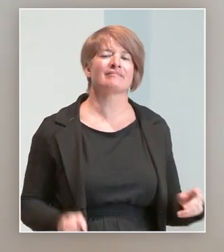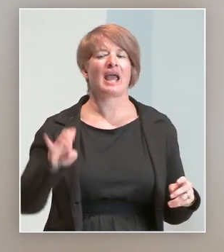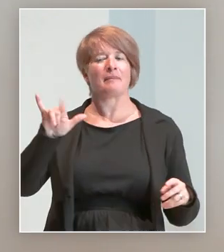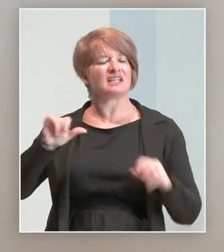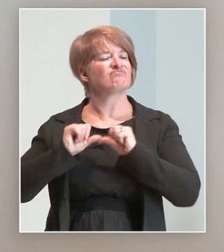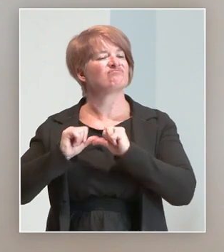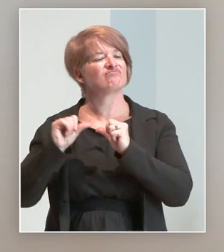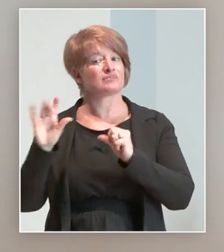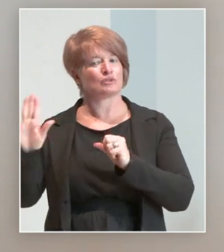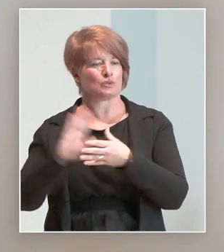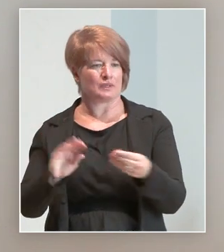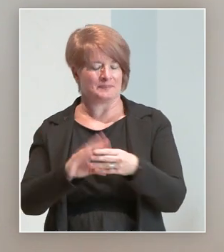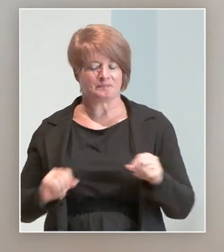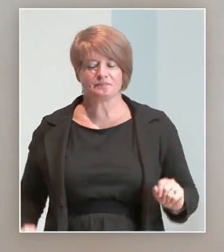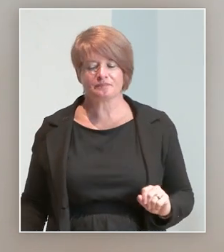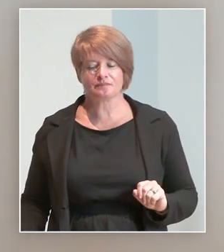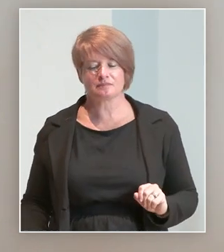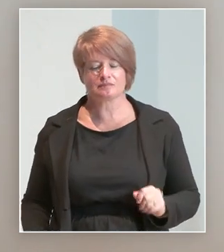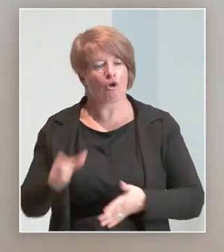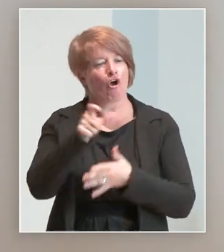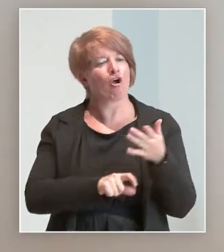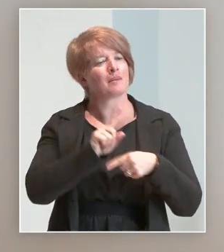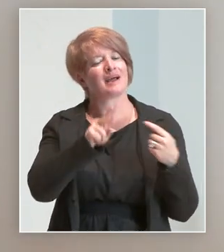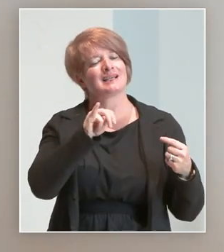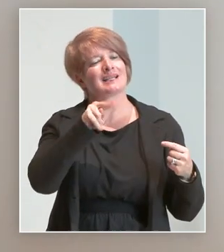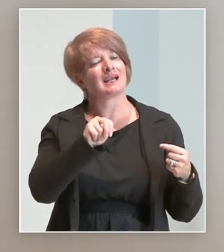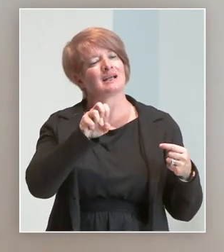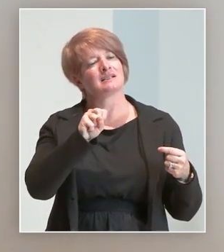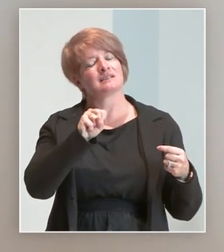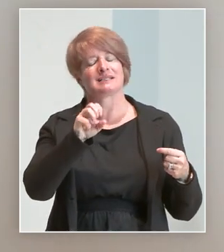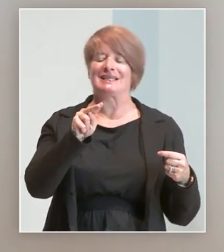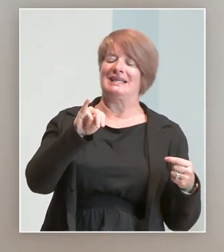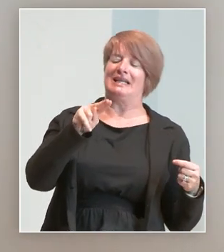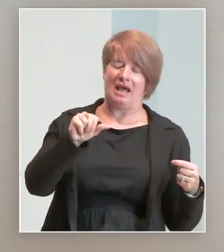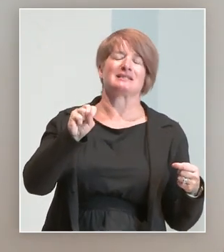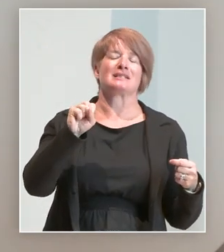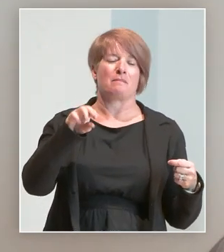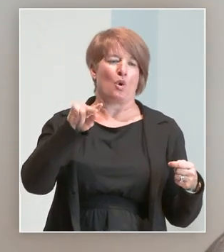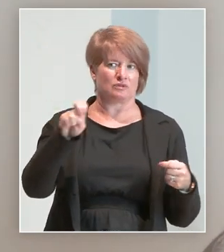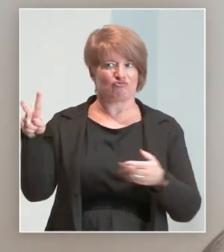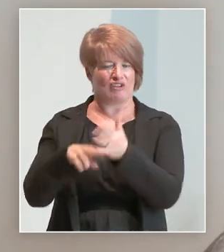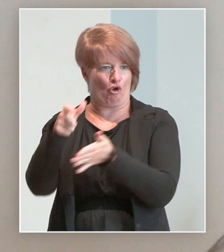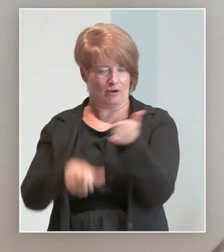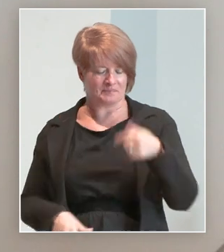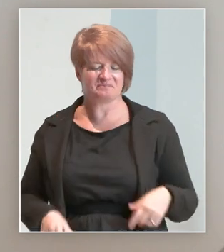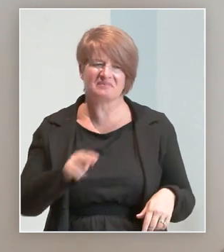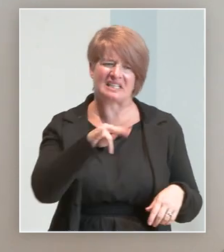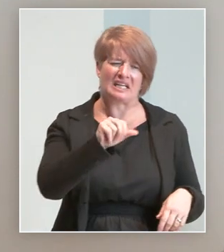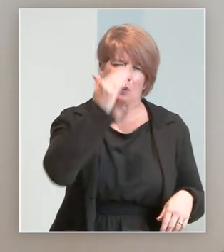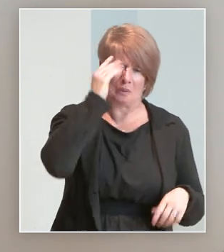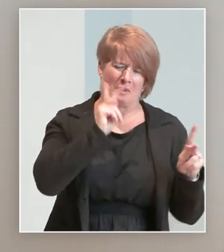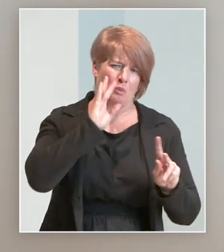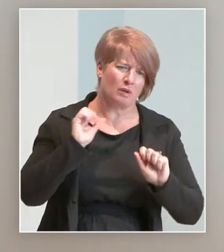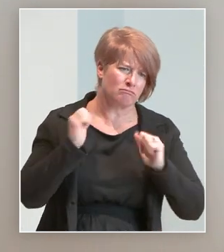Emily went on to tell a story about reading an article about Nina Simone sharing. Nina Simone knew that people would come to see her play. She knew